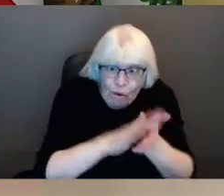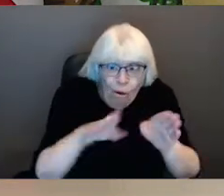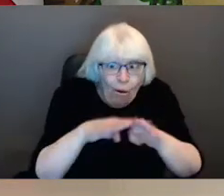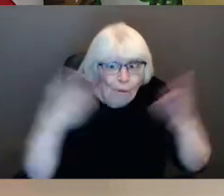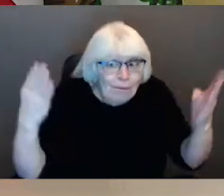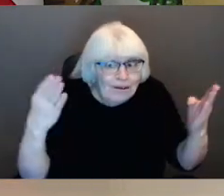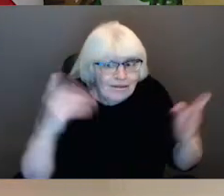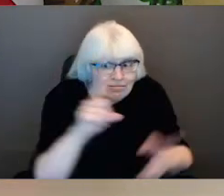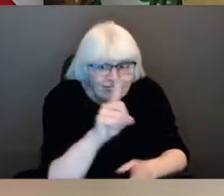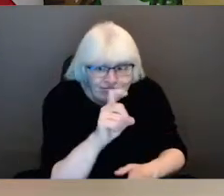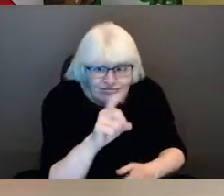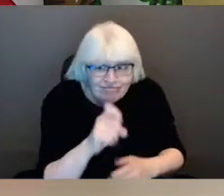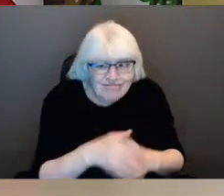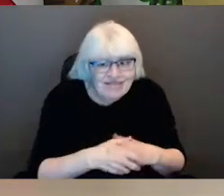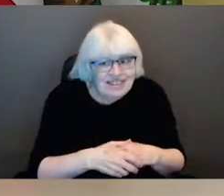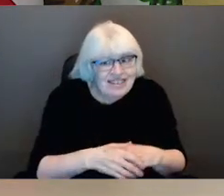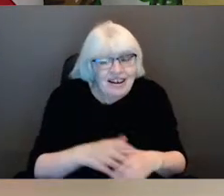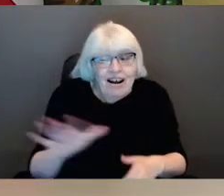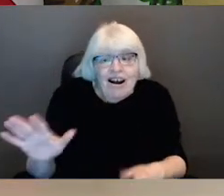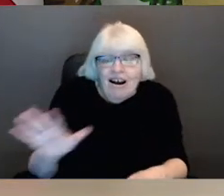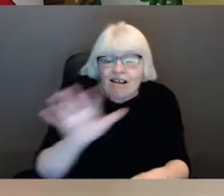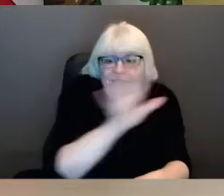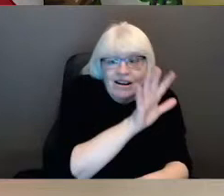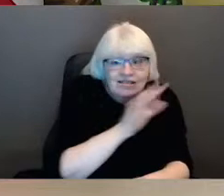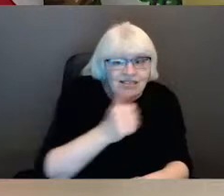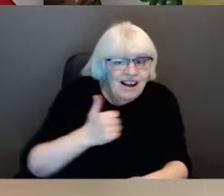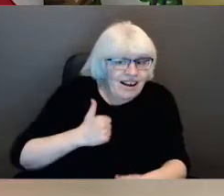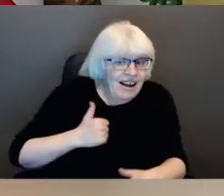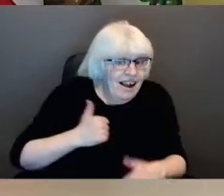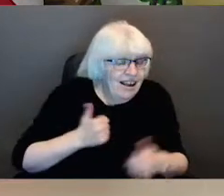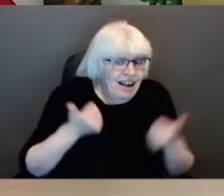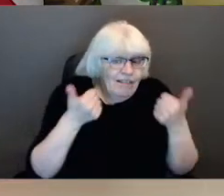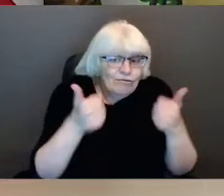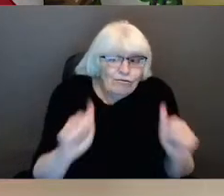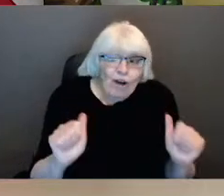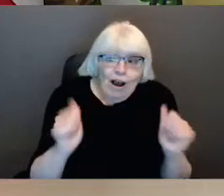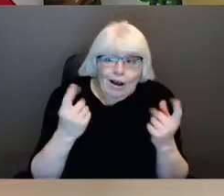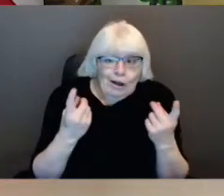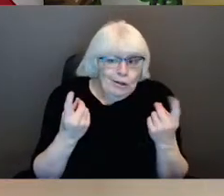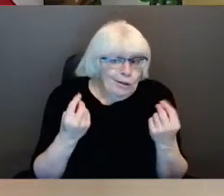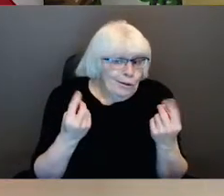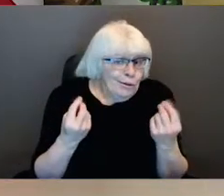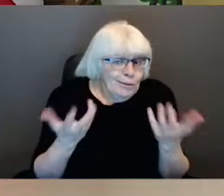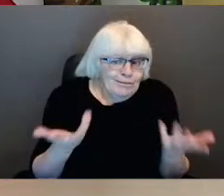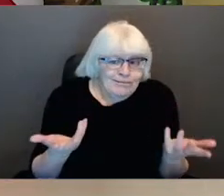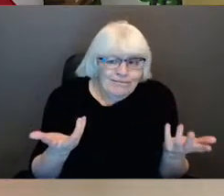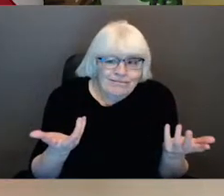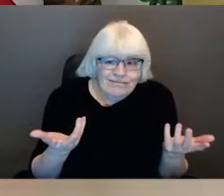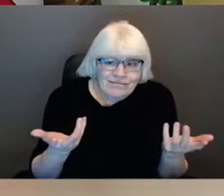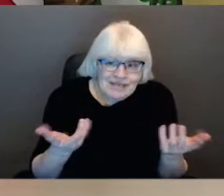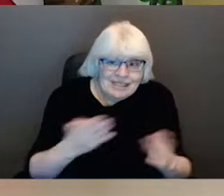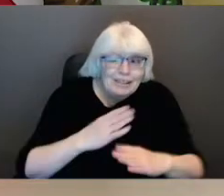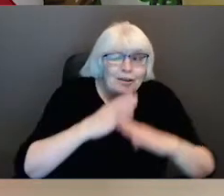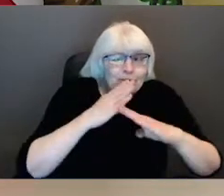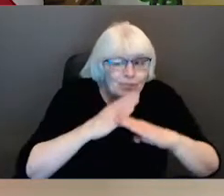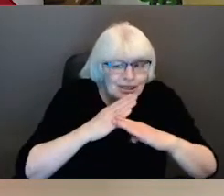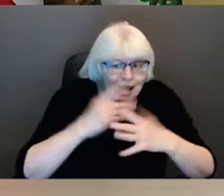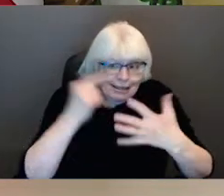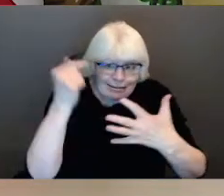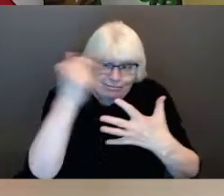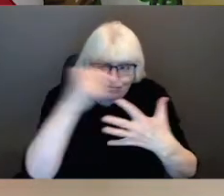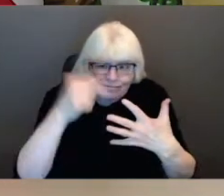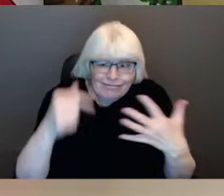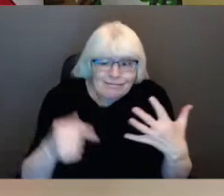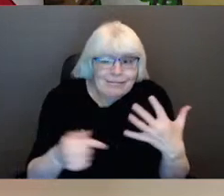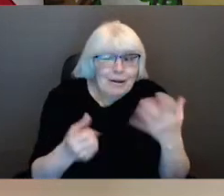doing too. We're trying to make sure there's multiple layers of protection there. We know the importance of